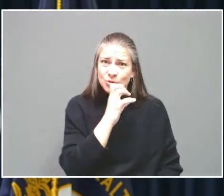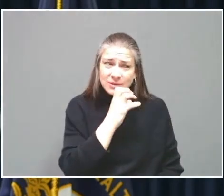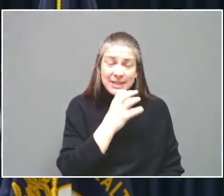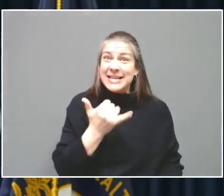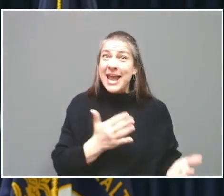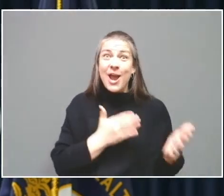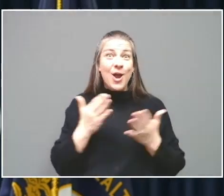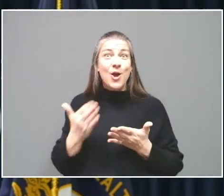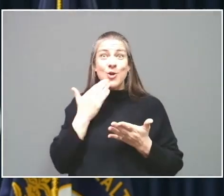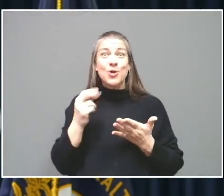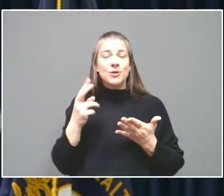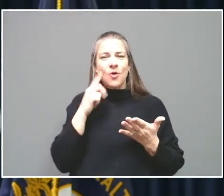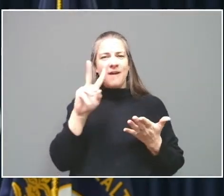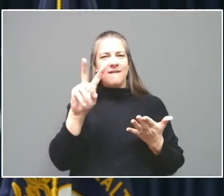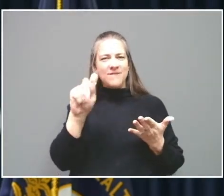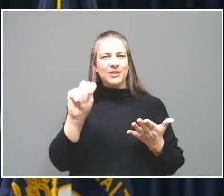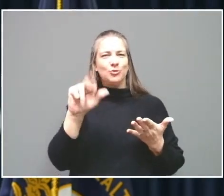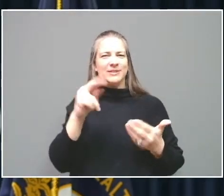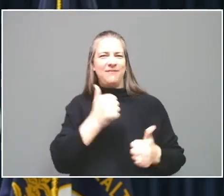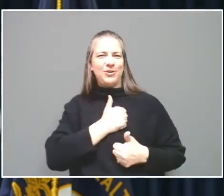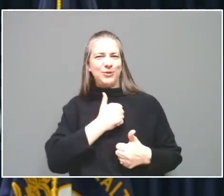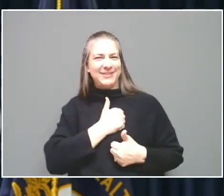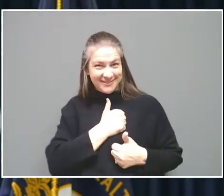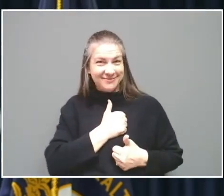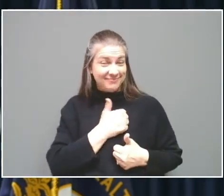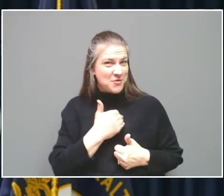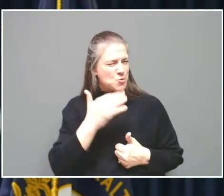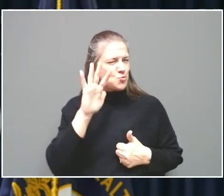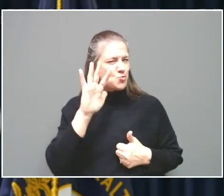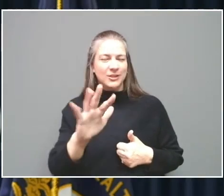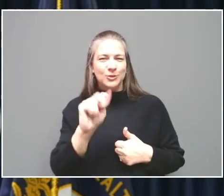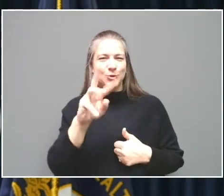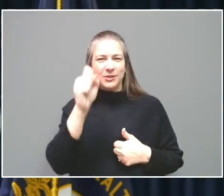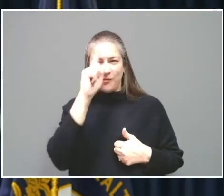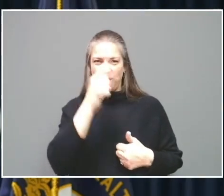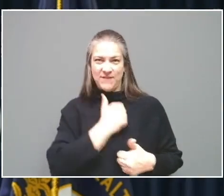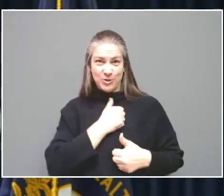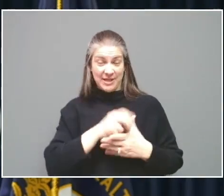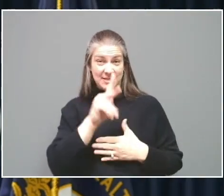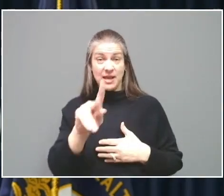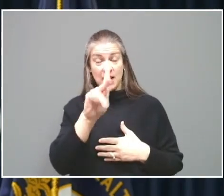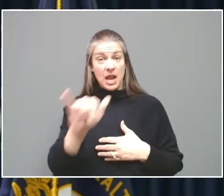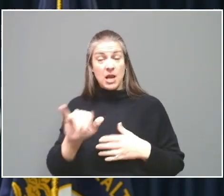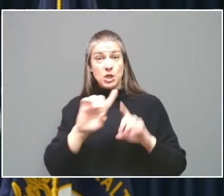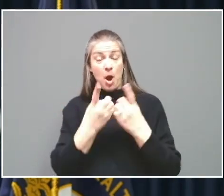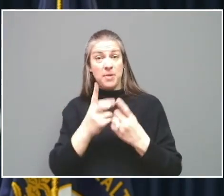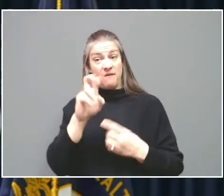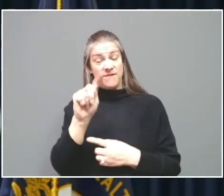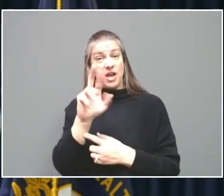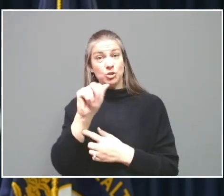our veterans. We have more great news for our veterans here in Kentucky. The Kentucky Department of Veterans Affairs has won